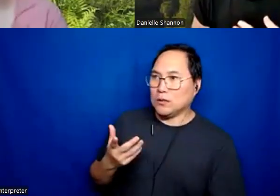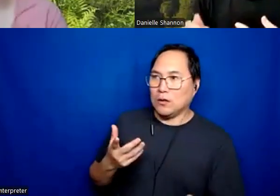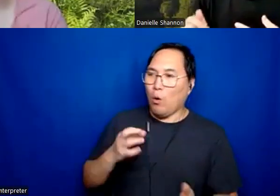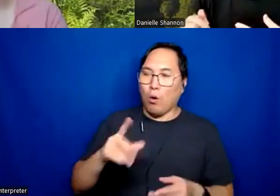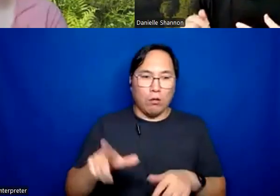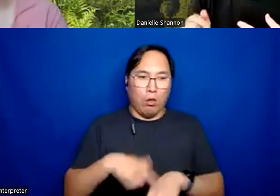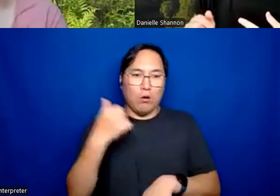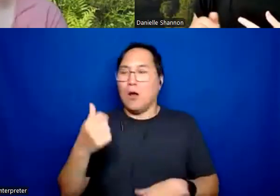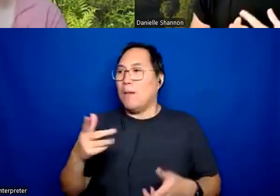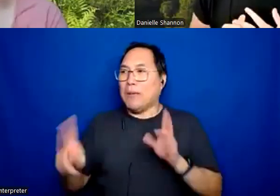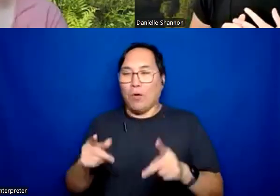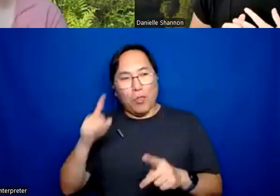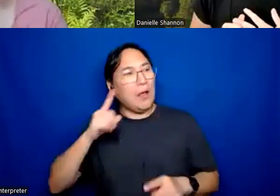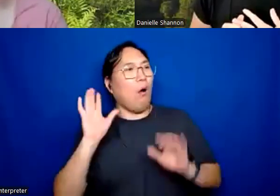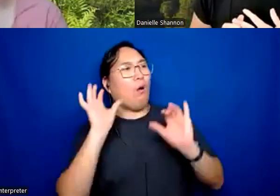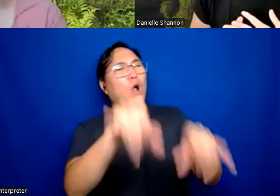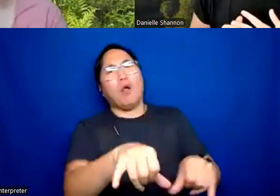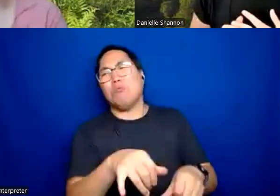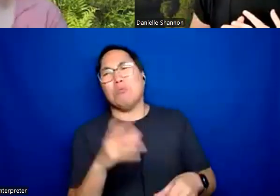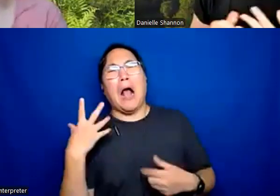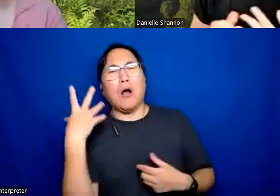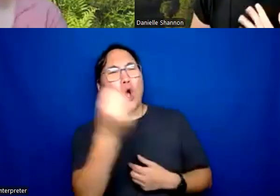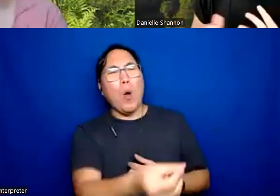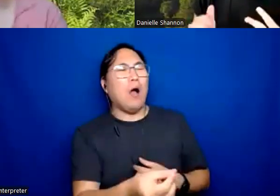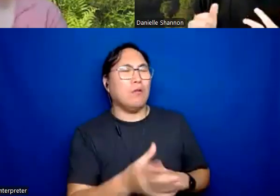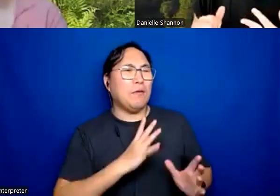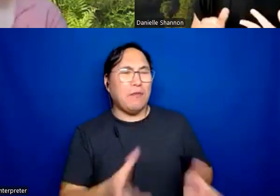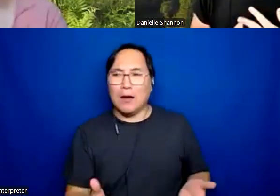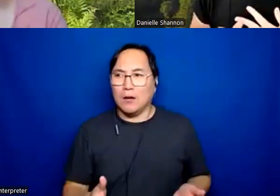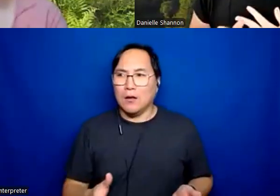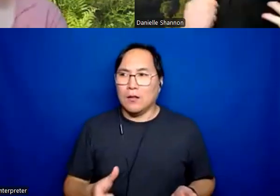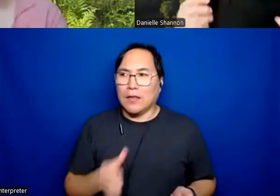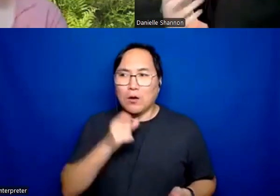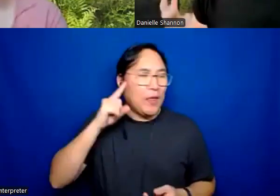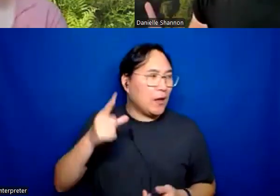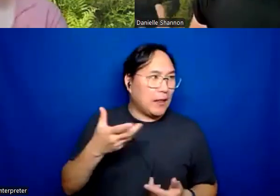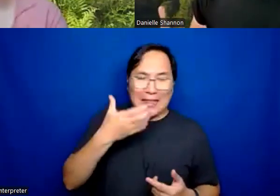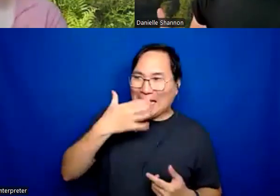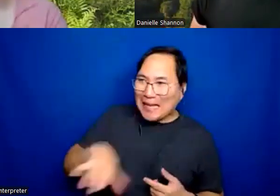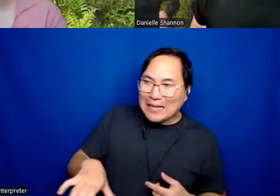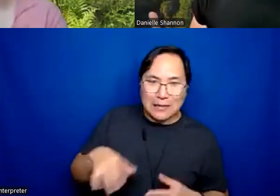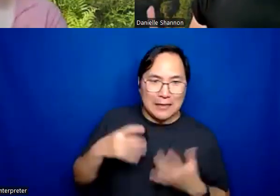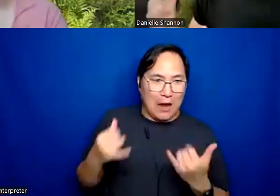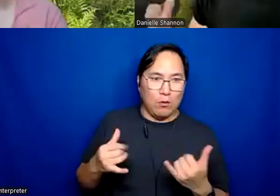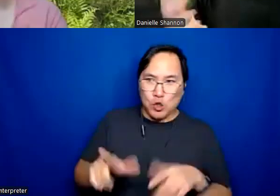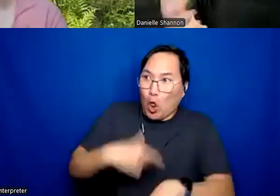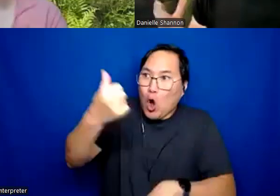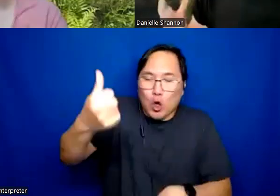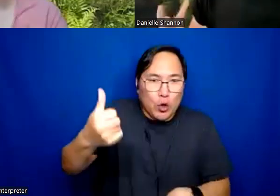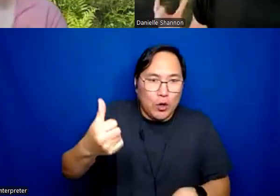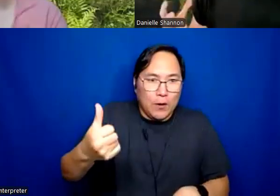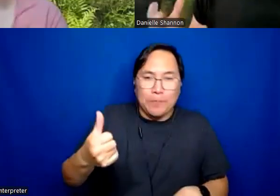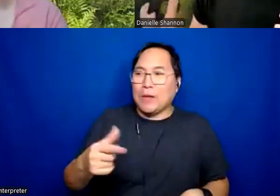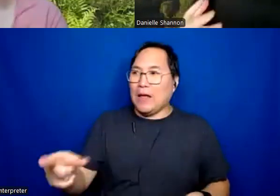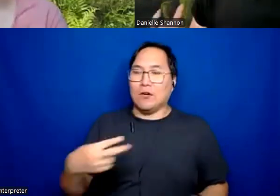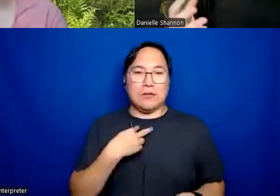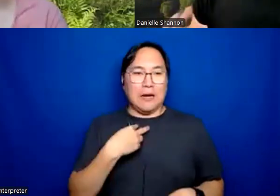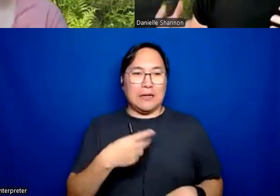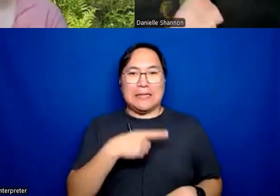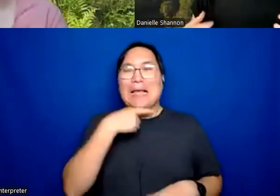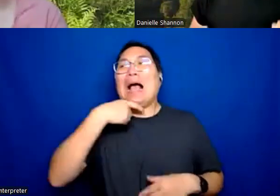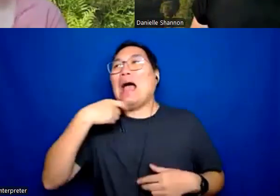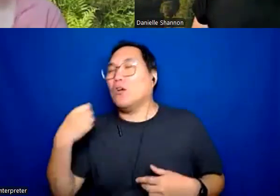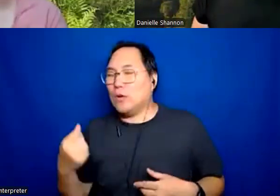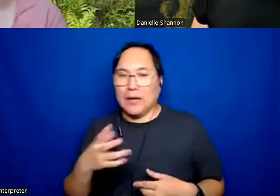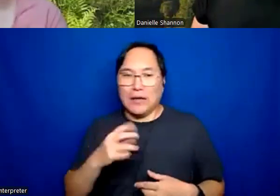heat-related illnesses, or just, you know, dehydration, or just stuck in the wilderness when they are actually not prepared